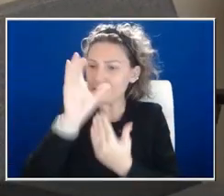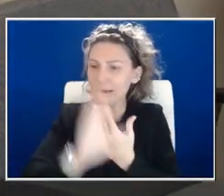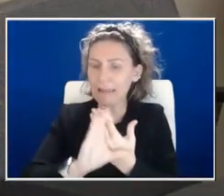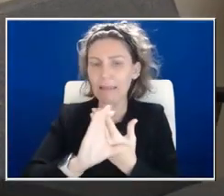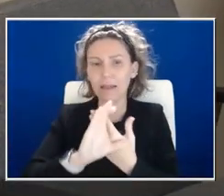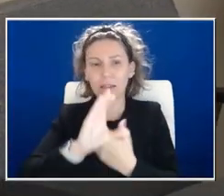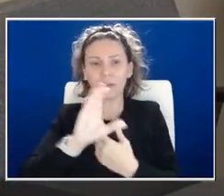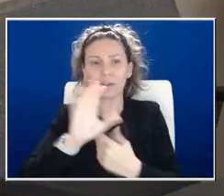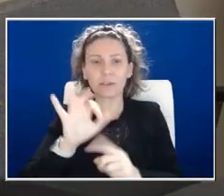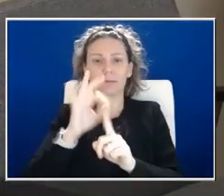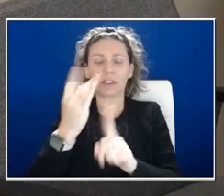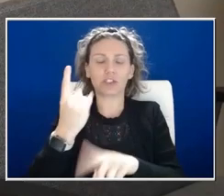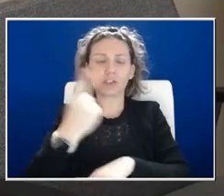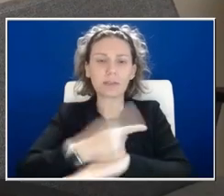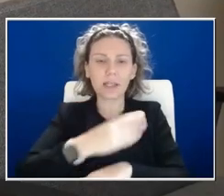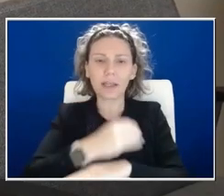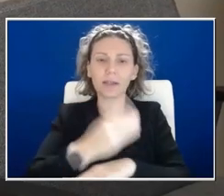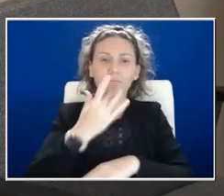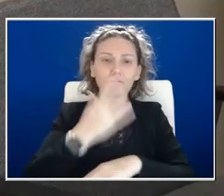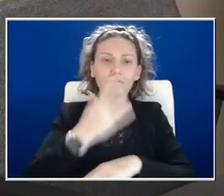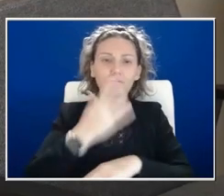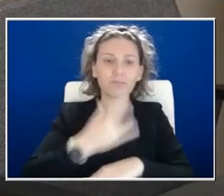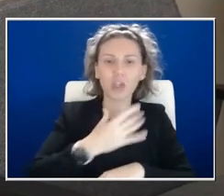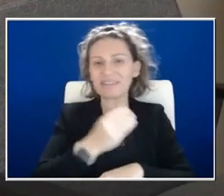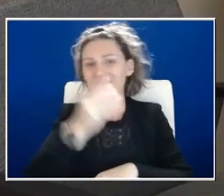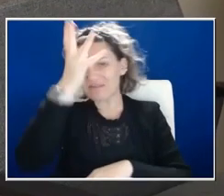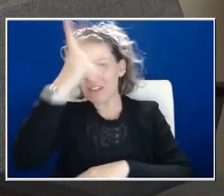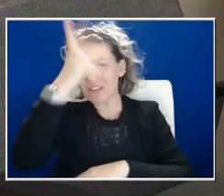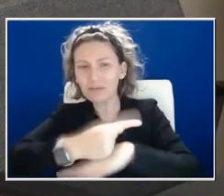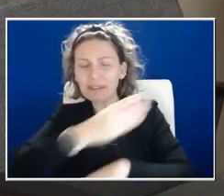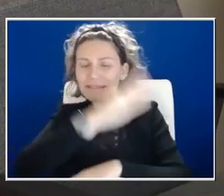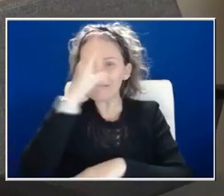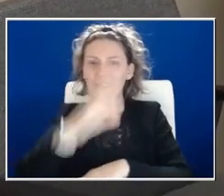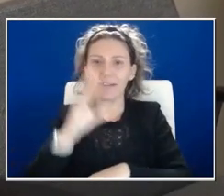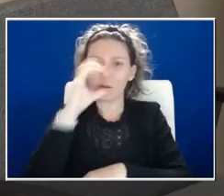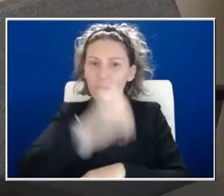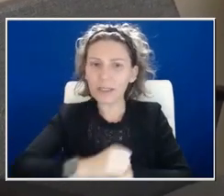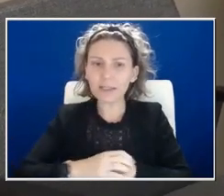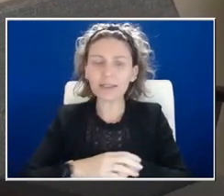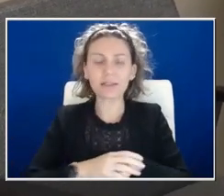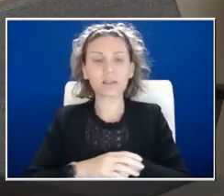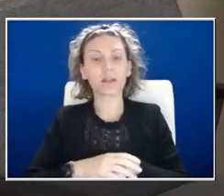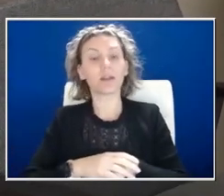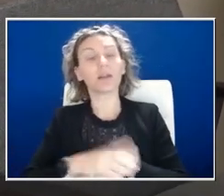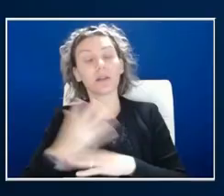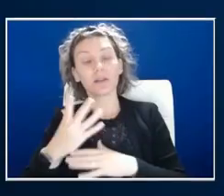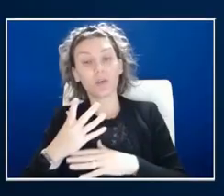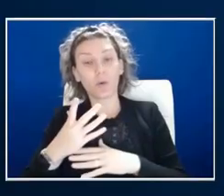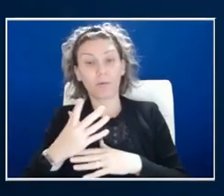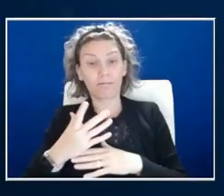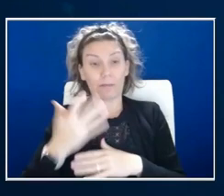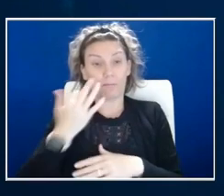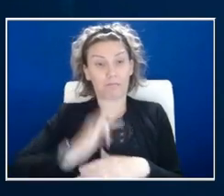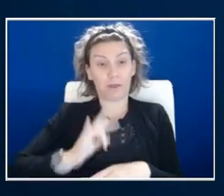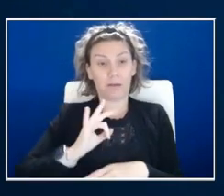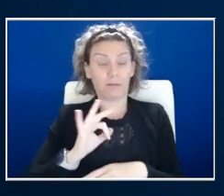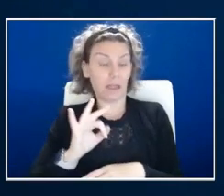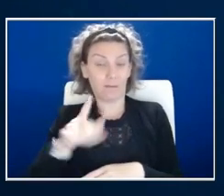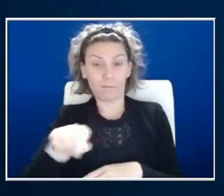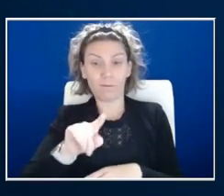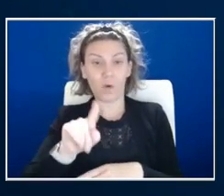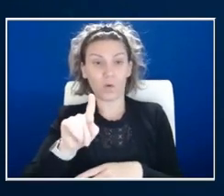birthdays and Father's Day, and never to miss it. So the benefit of a wellness exam is that then we're entirely focused on the